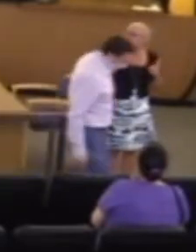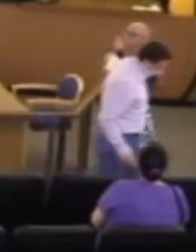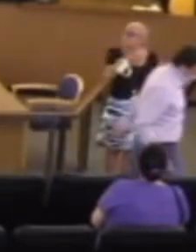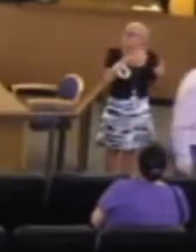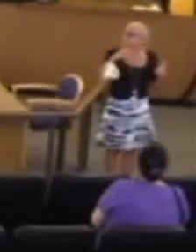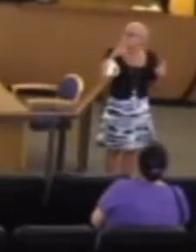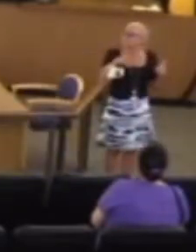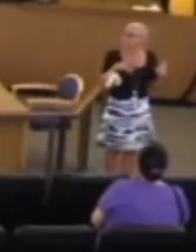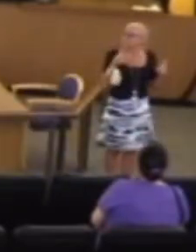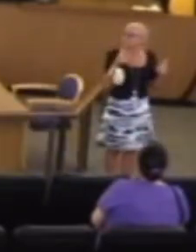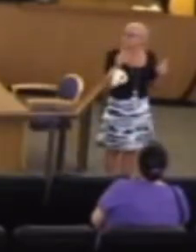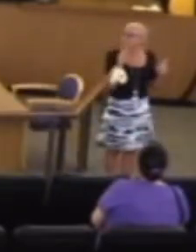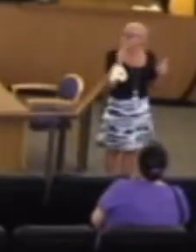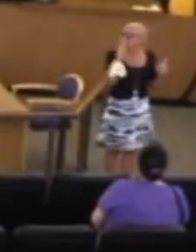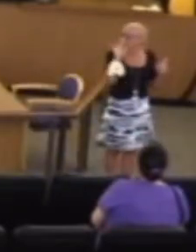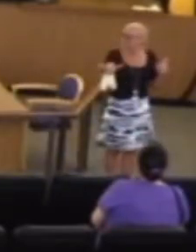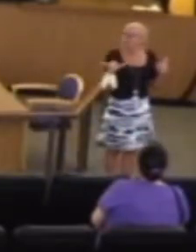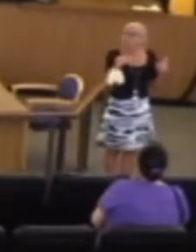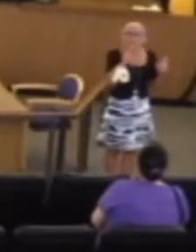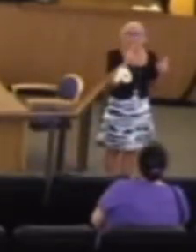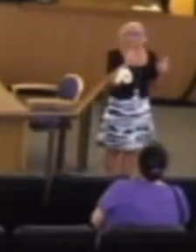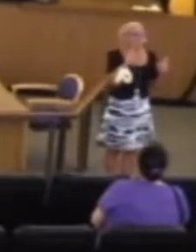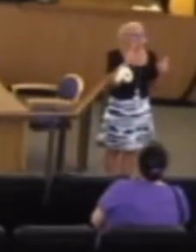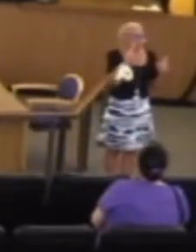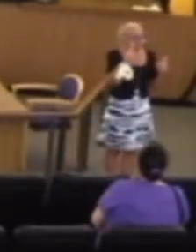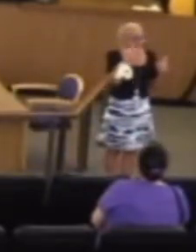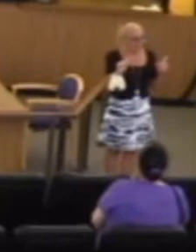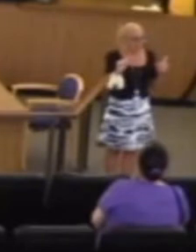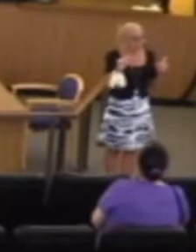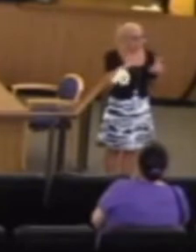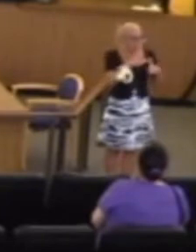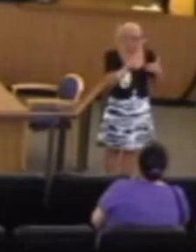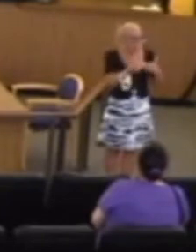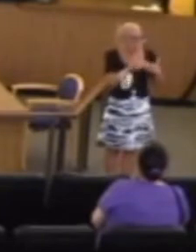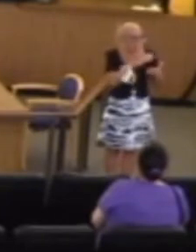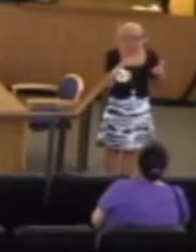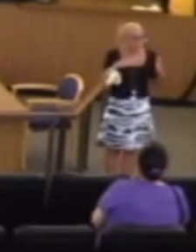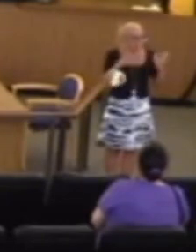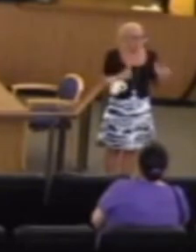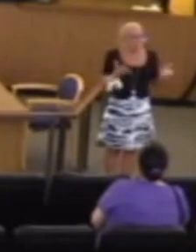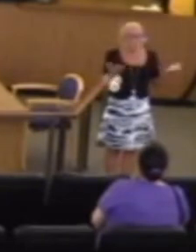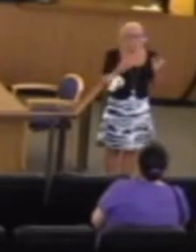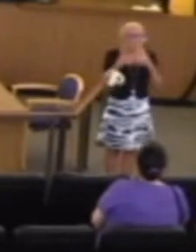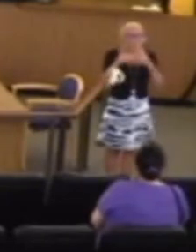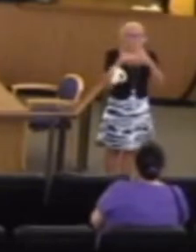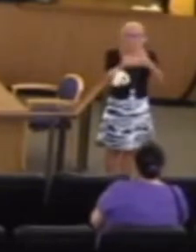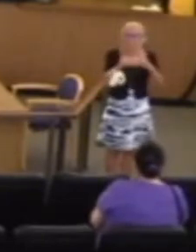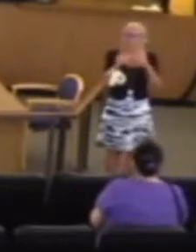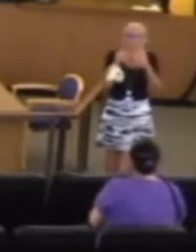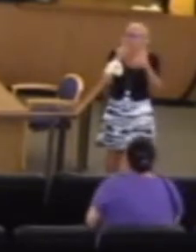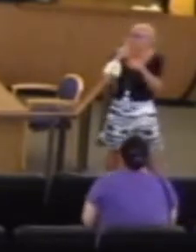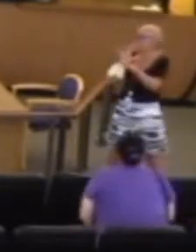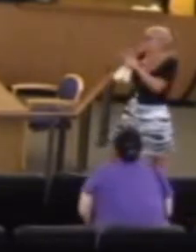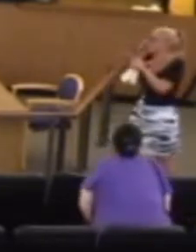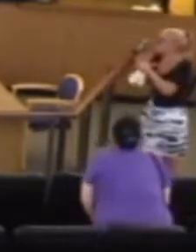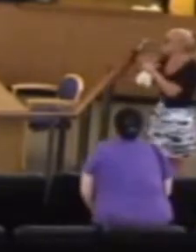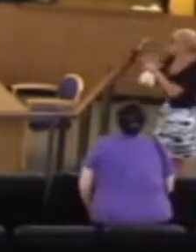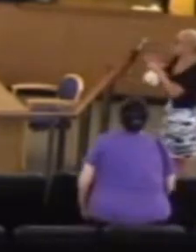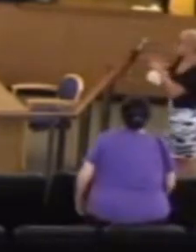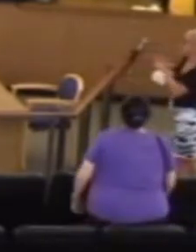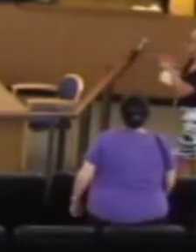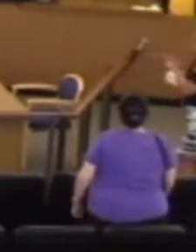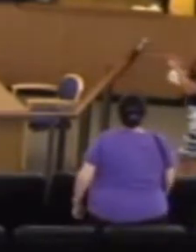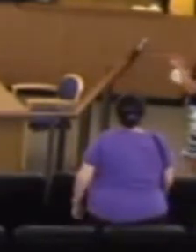Here. Councilman Muscarella. Here. Councilman Dunn, lead us in the Pledge of Allegiance. All rise, face the